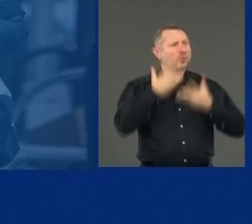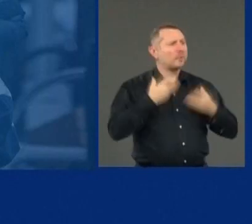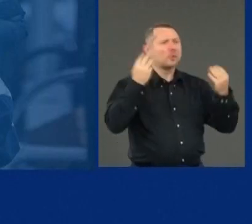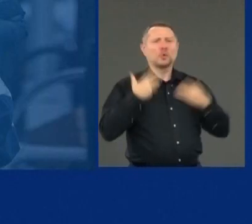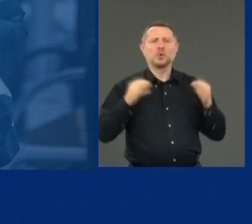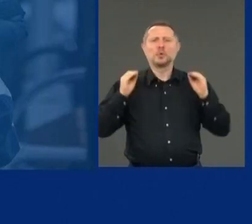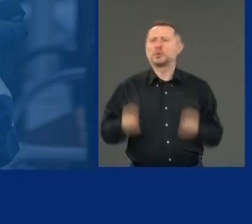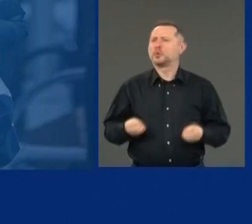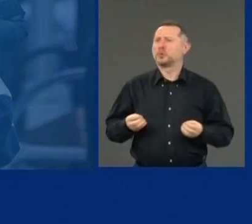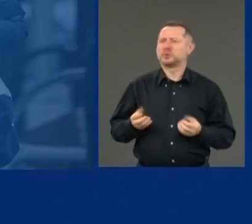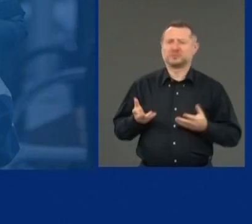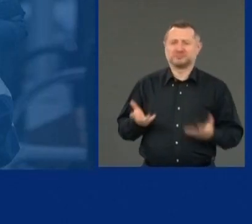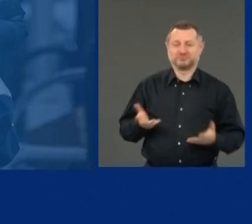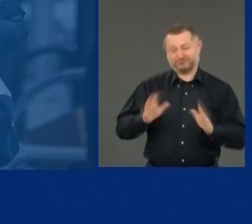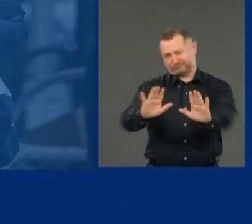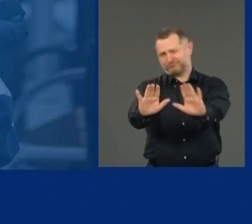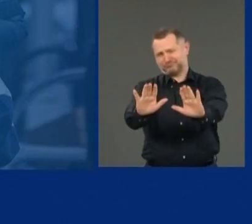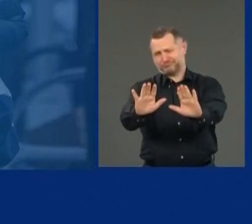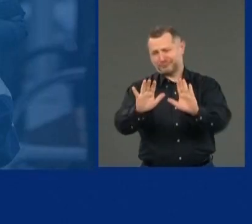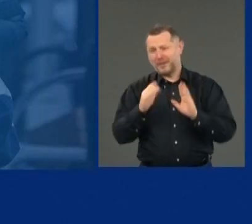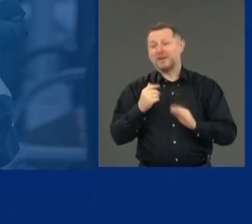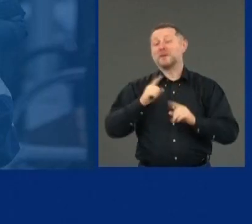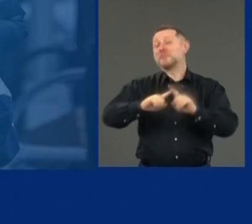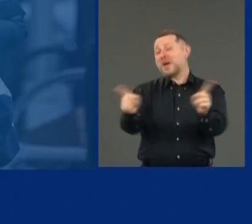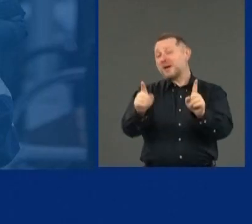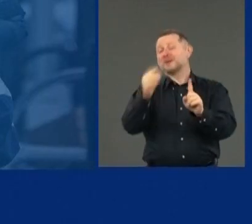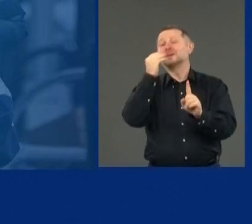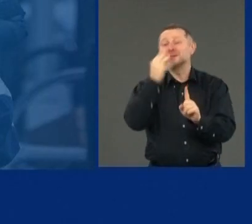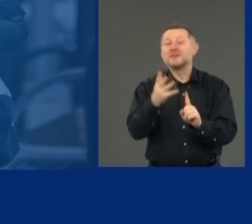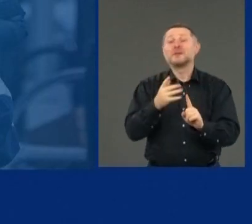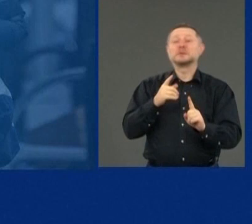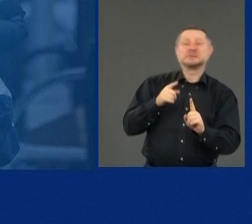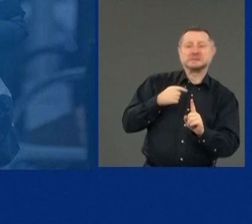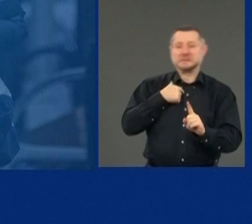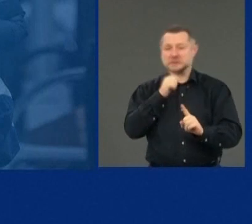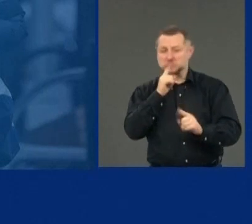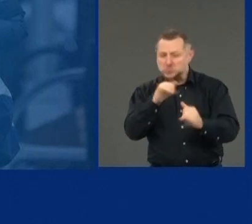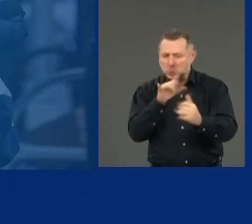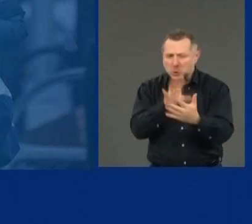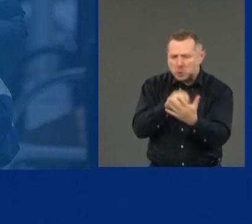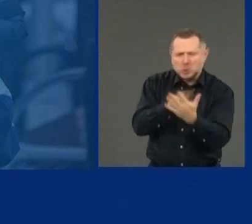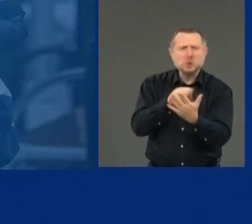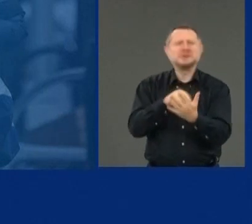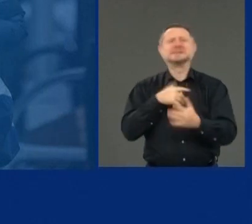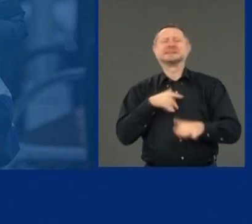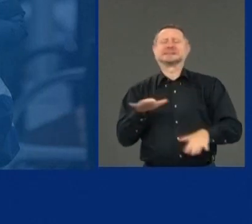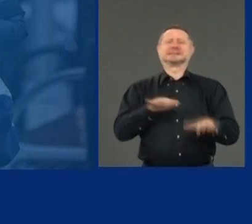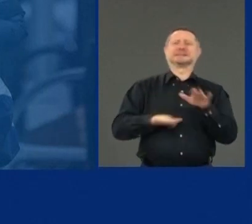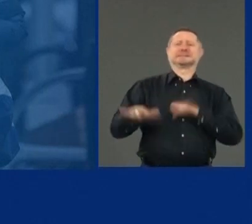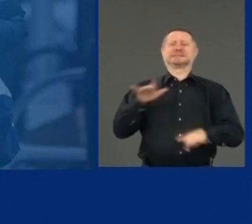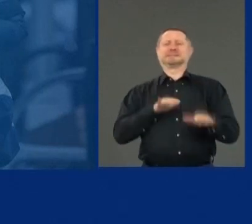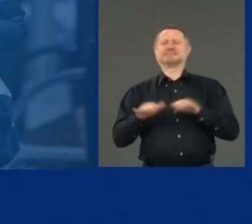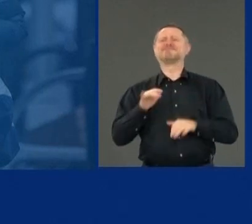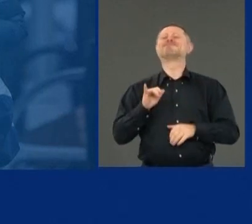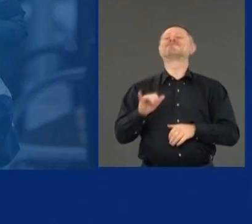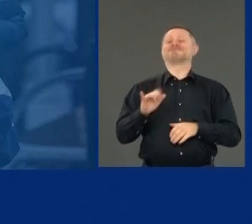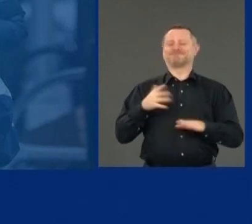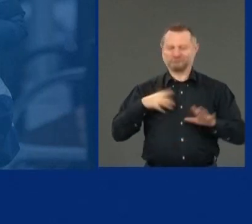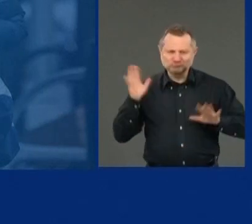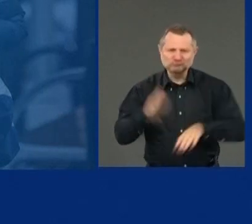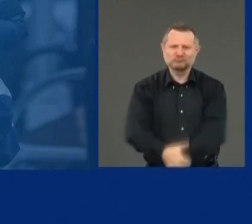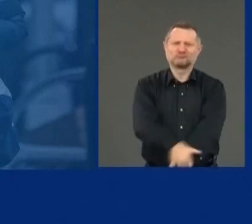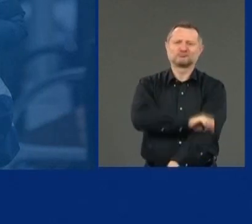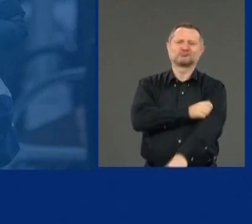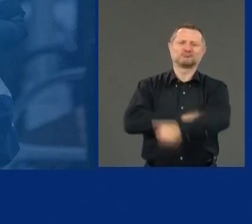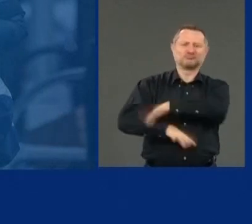But once we got past that, and we were in control, we have been